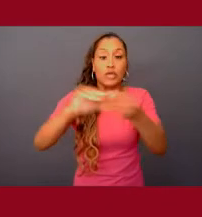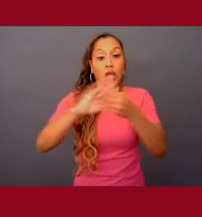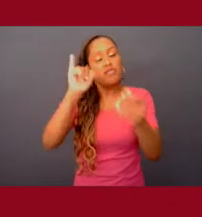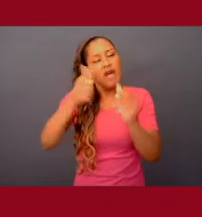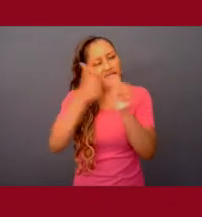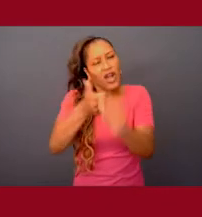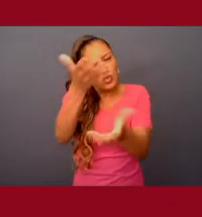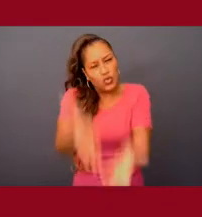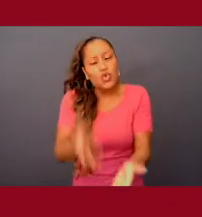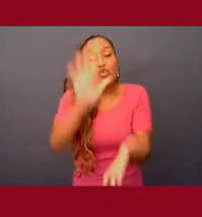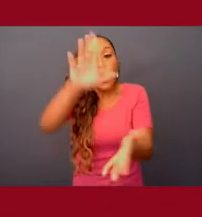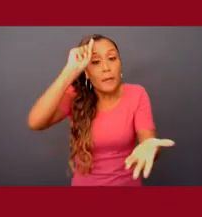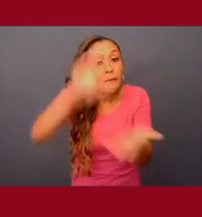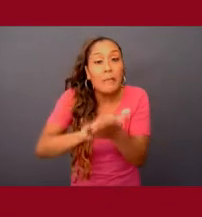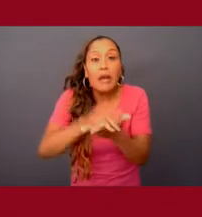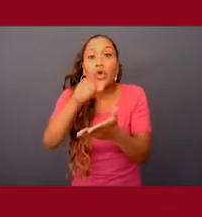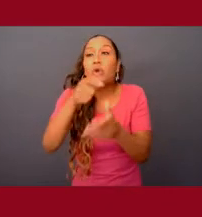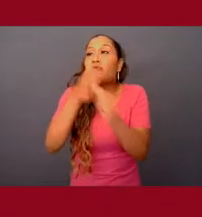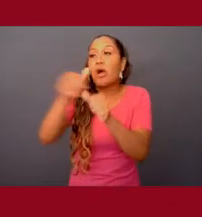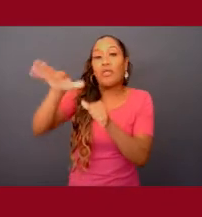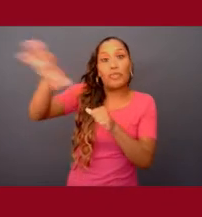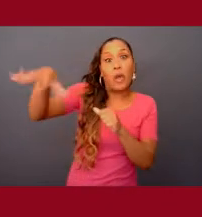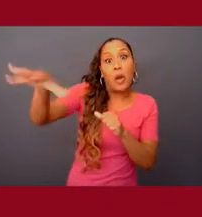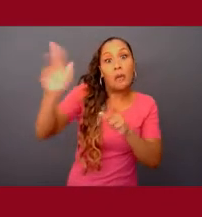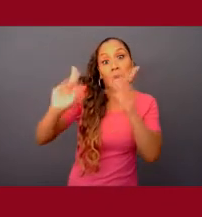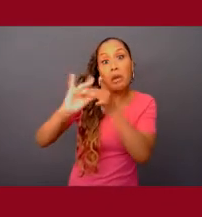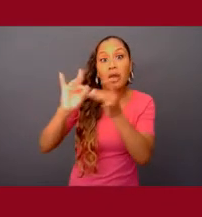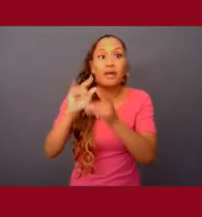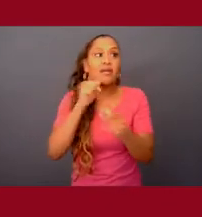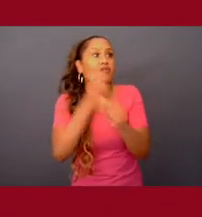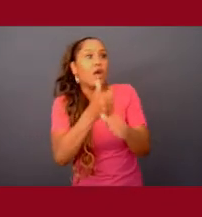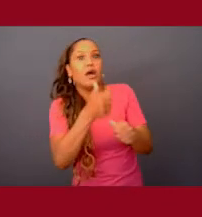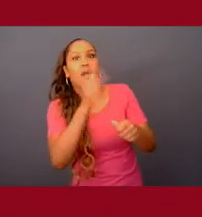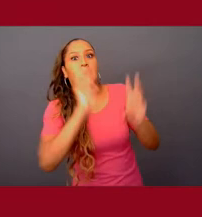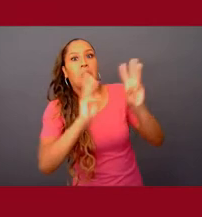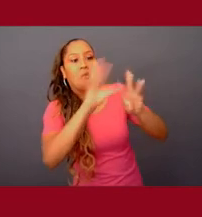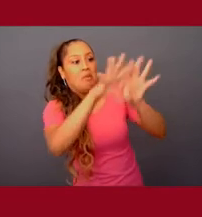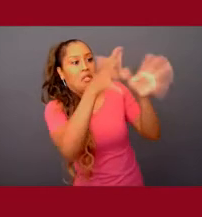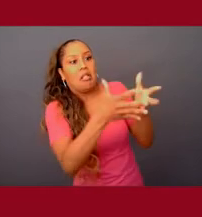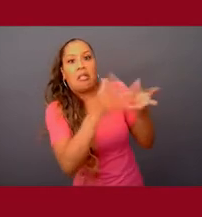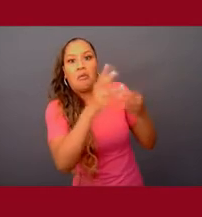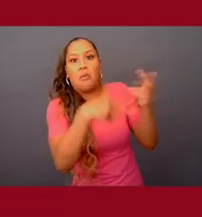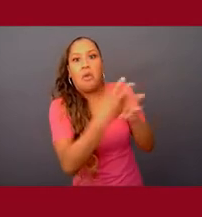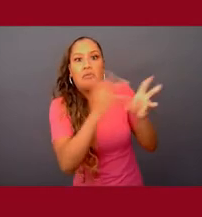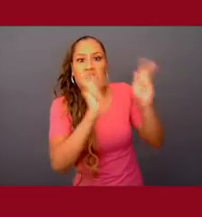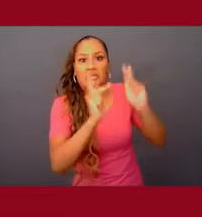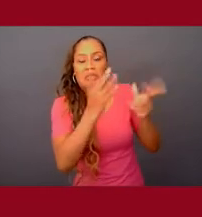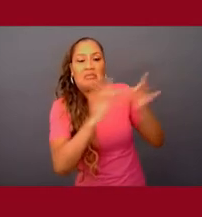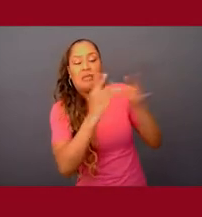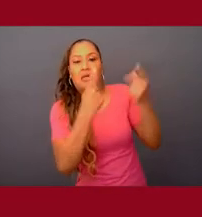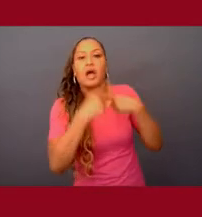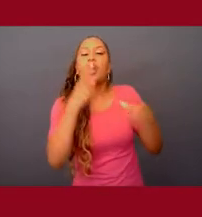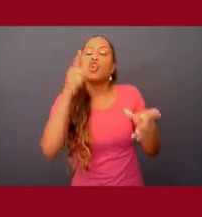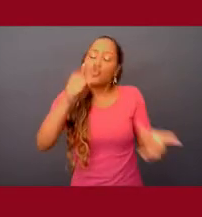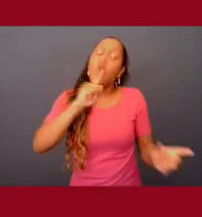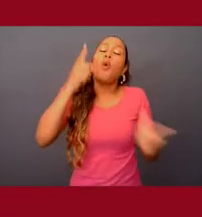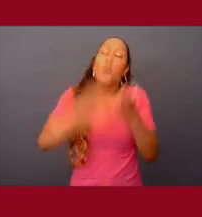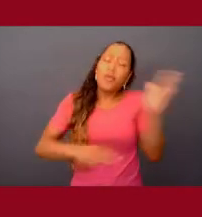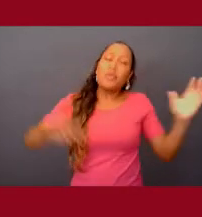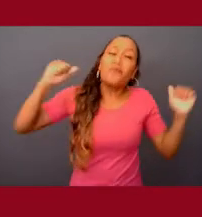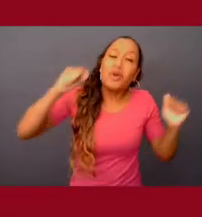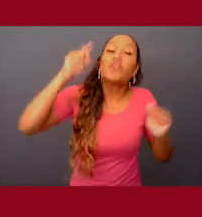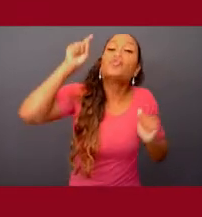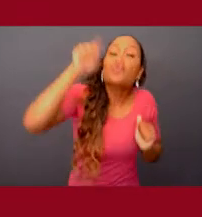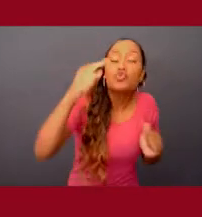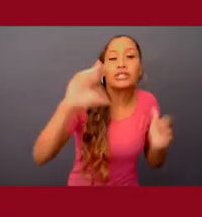whatever you believe. You're not what these people say you are. You're not what society says you are. You are what the you say you